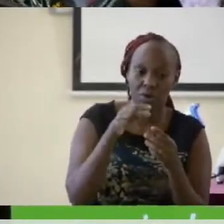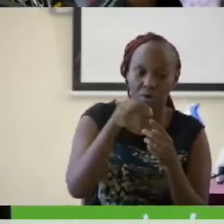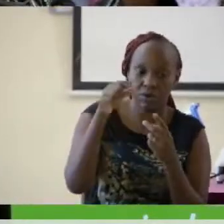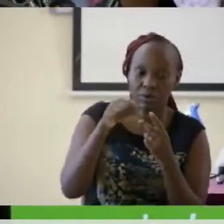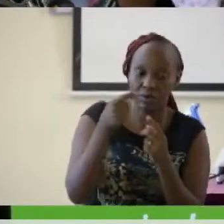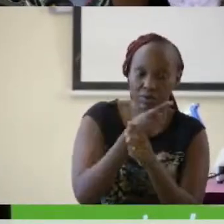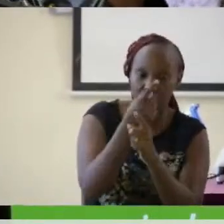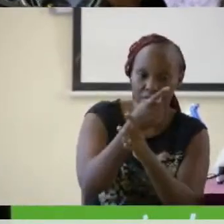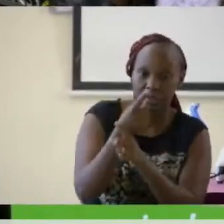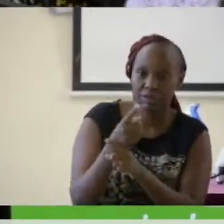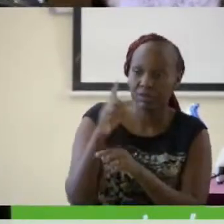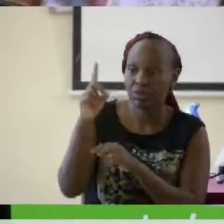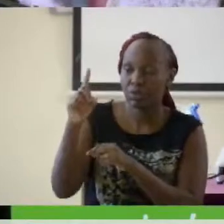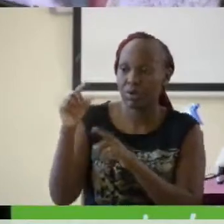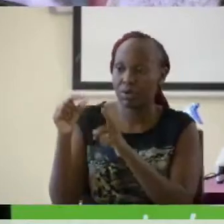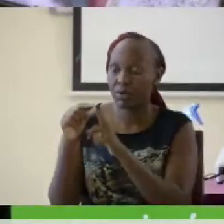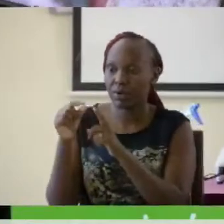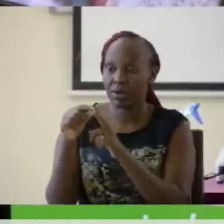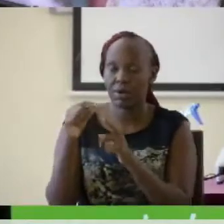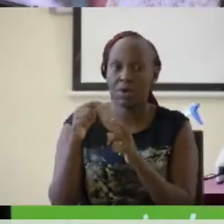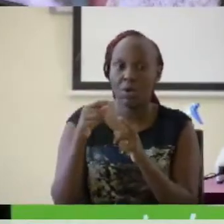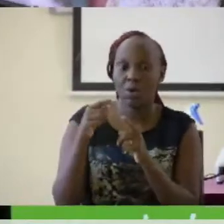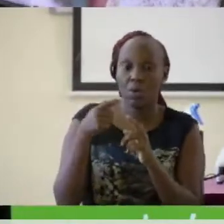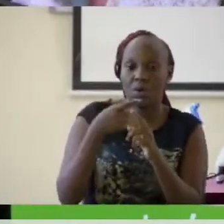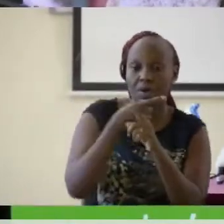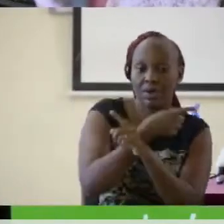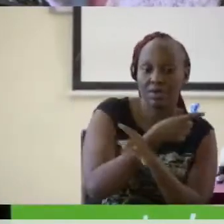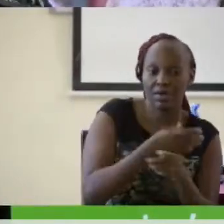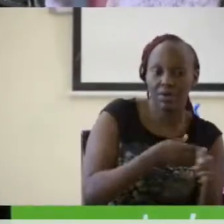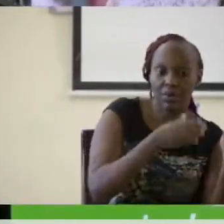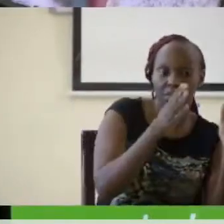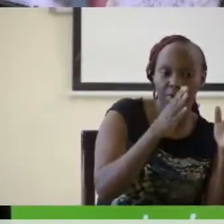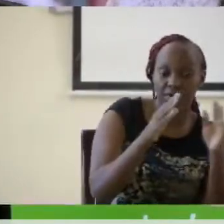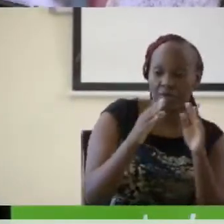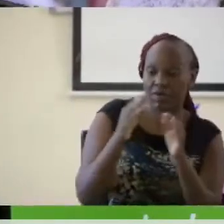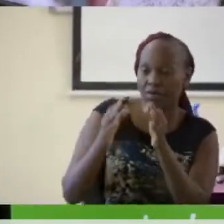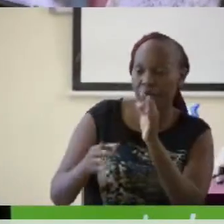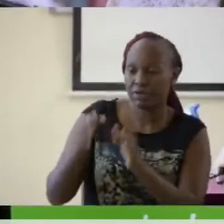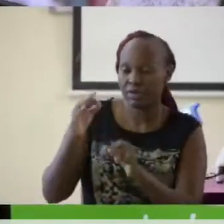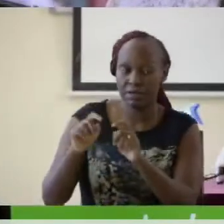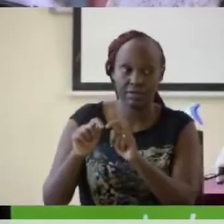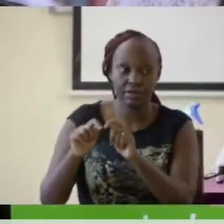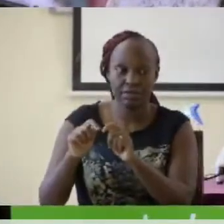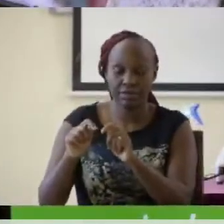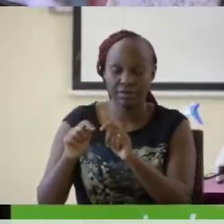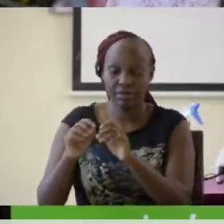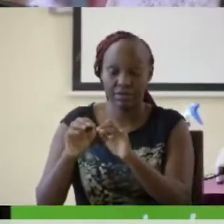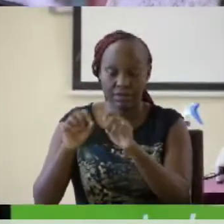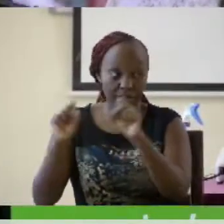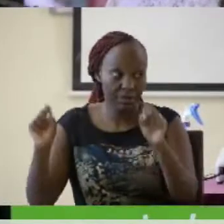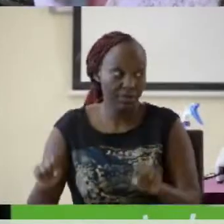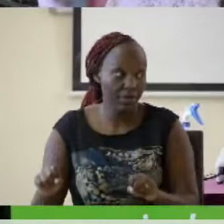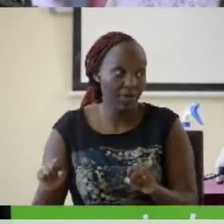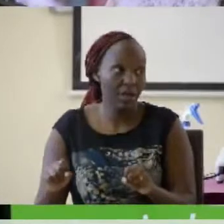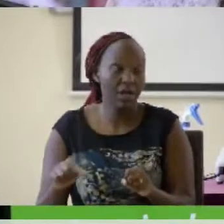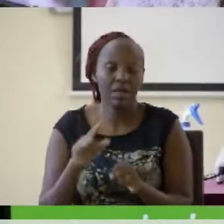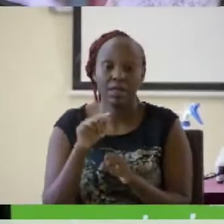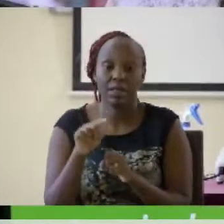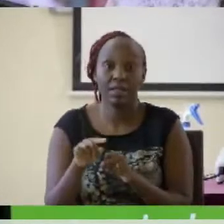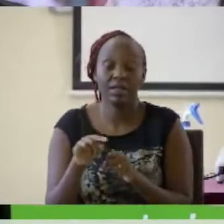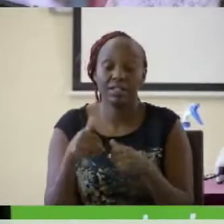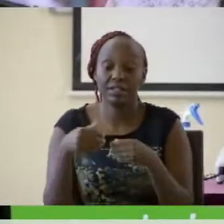one phrase, alternative justice system, and proceeded to give recommendations on that as if it is